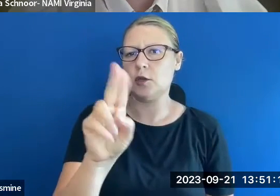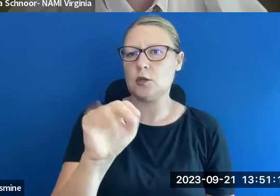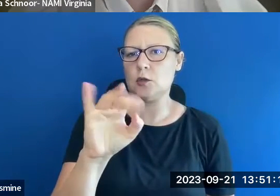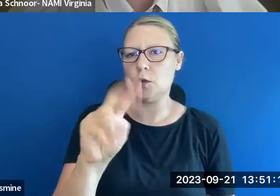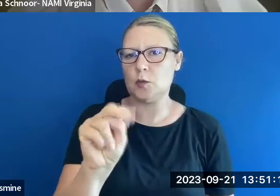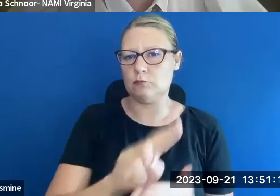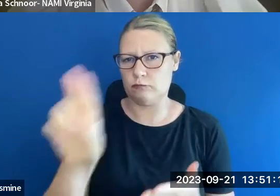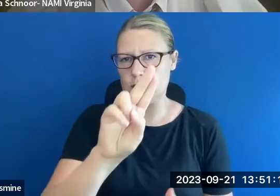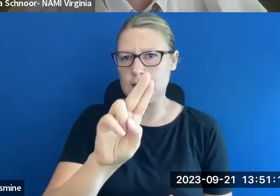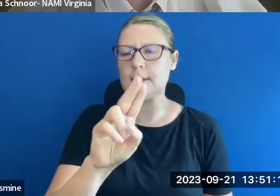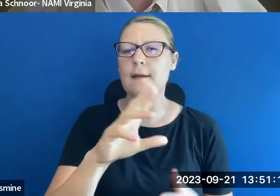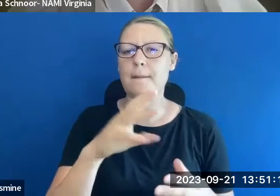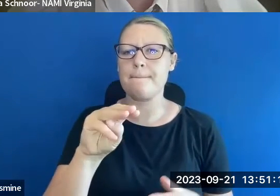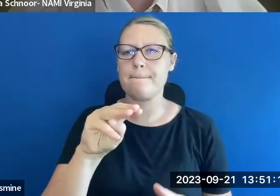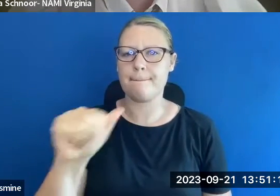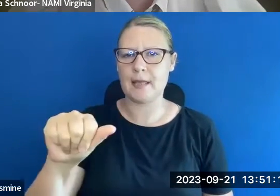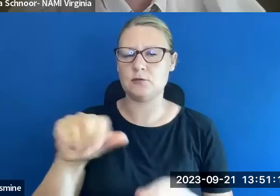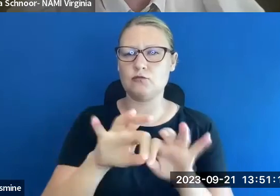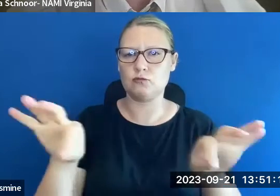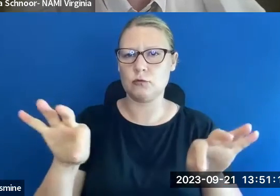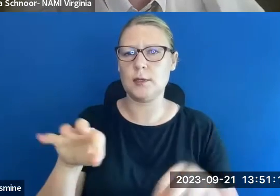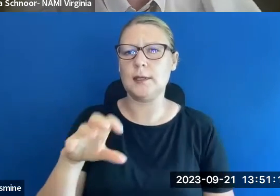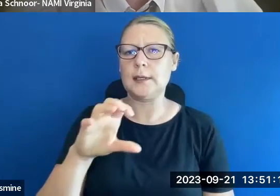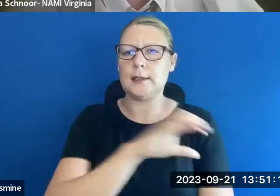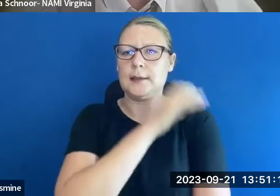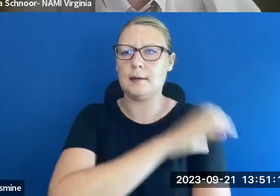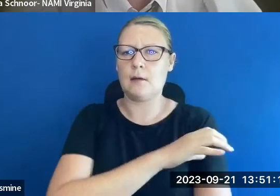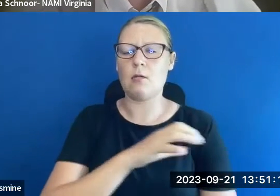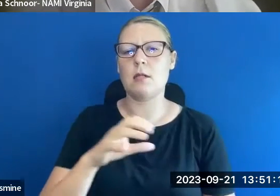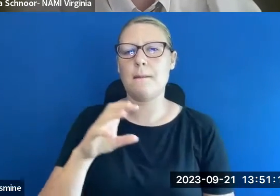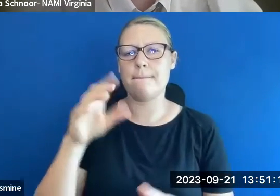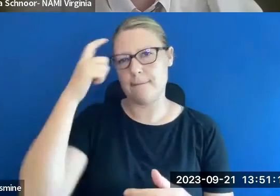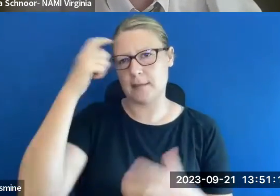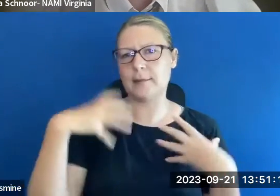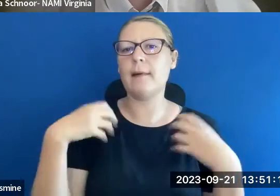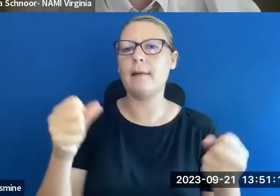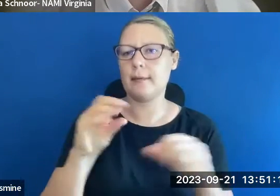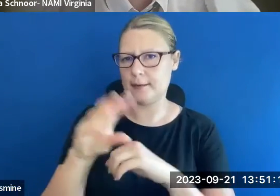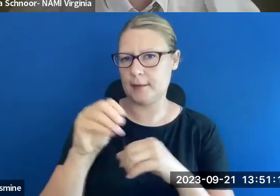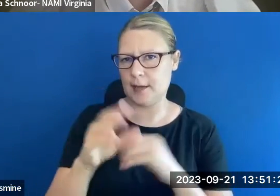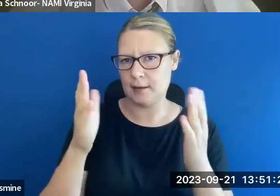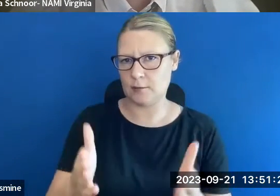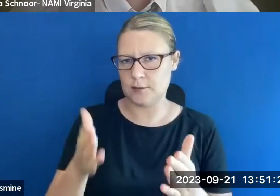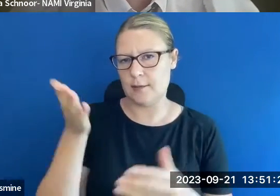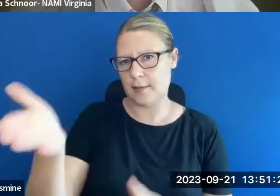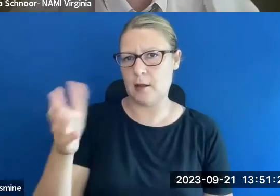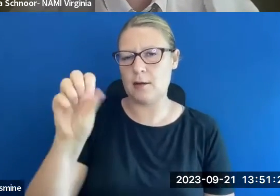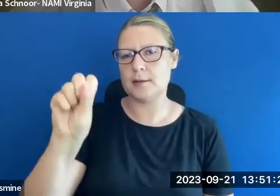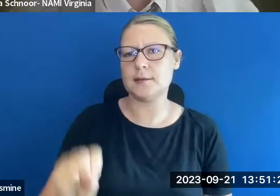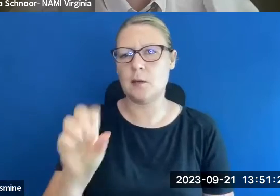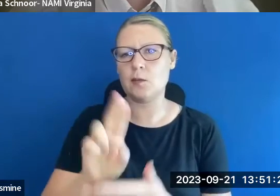University and a master's degree in clinical mental health counseling from South University. I